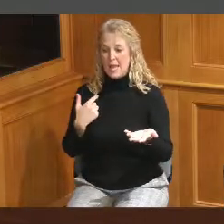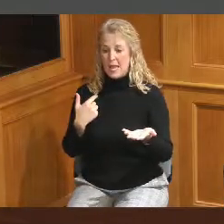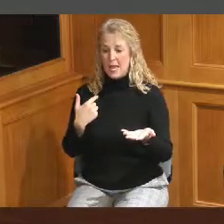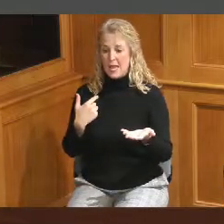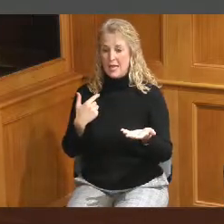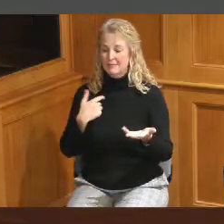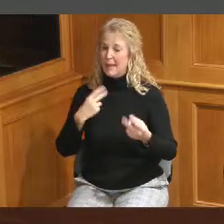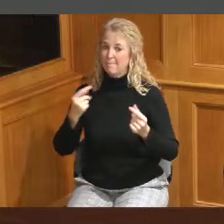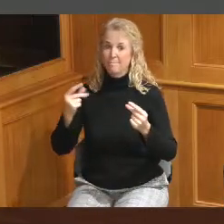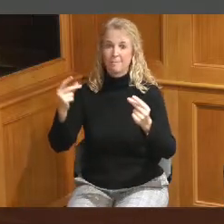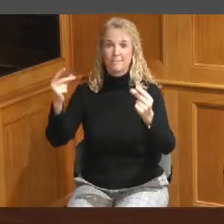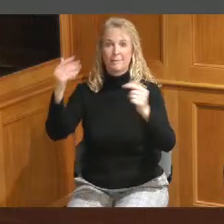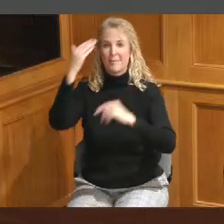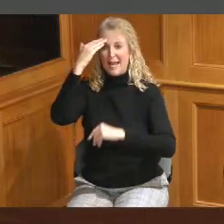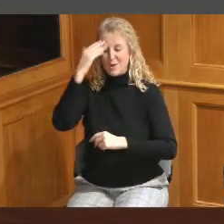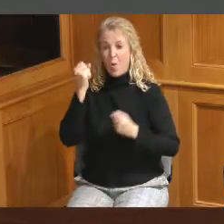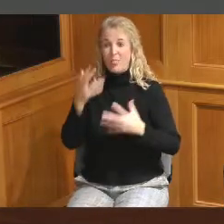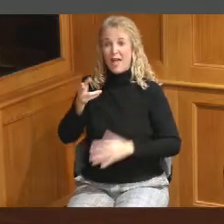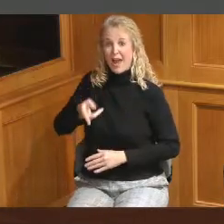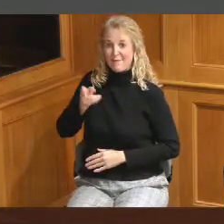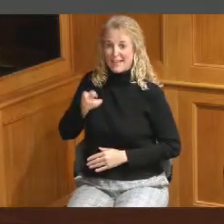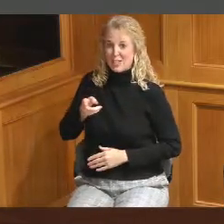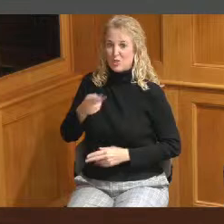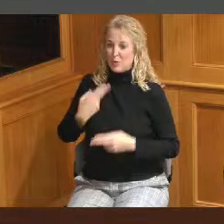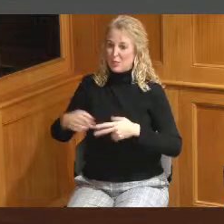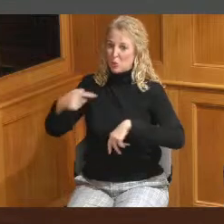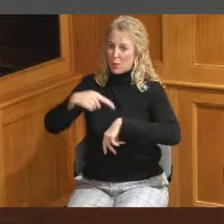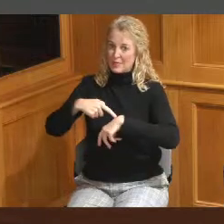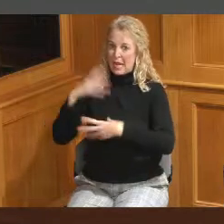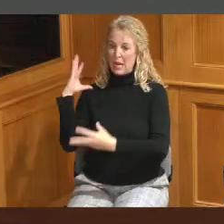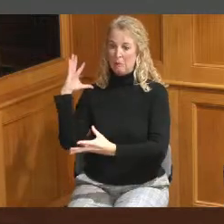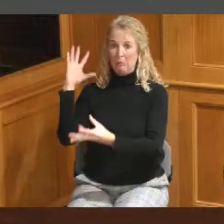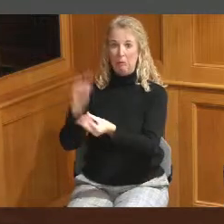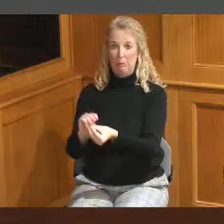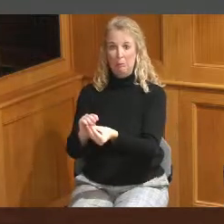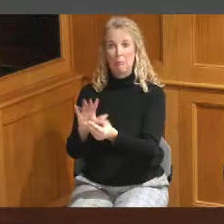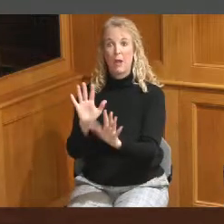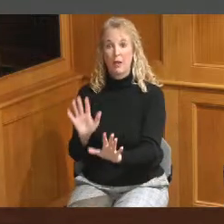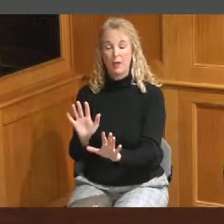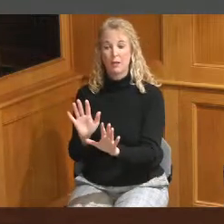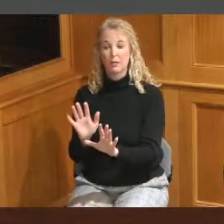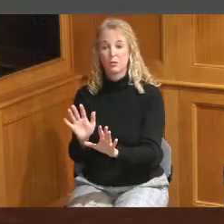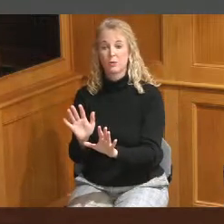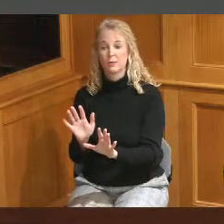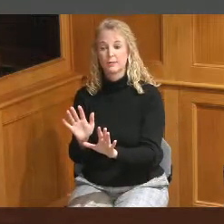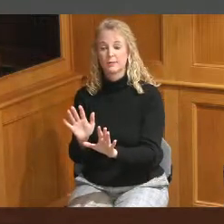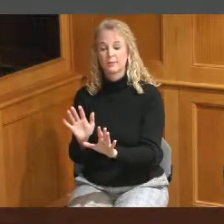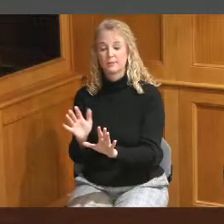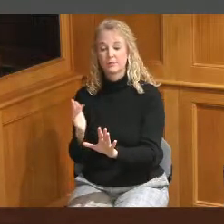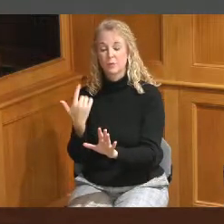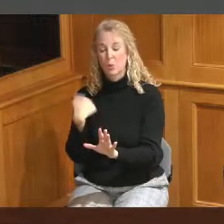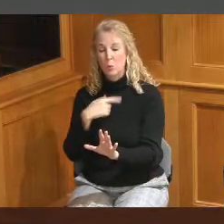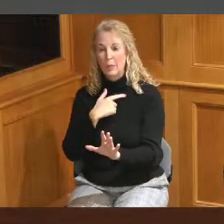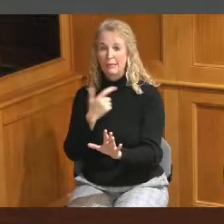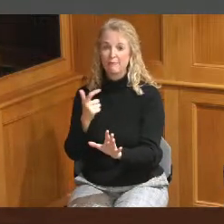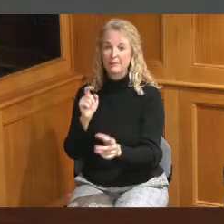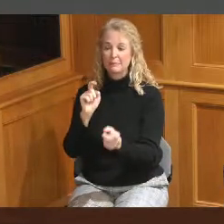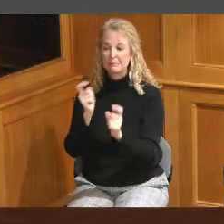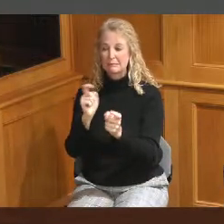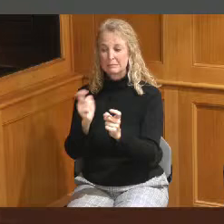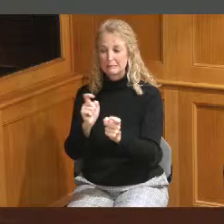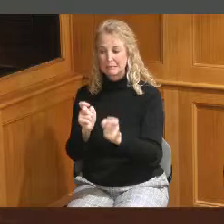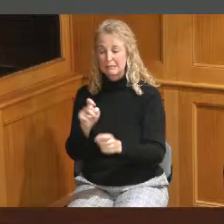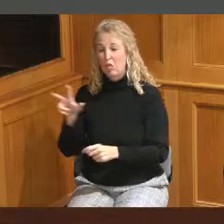going rapidly through a lot of history here, Commissioners, just in the interest of time, but since then we have modulated between